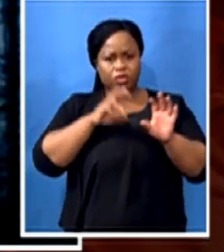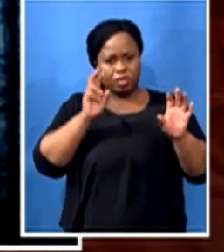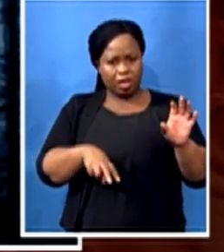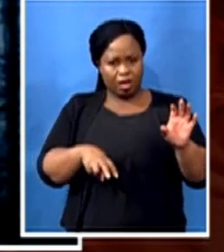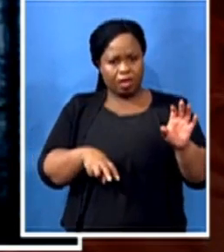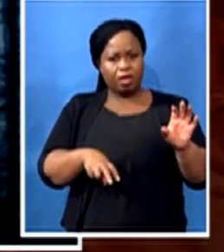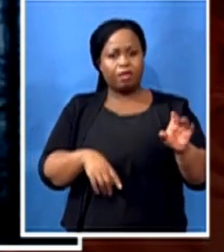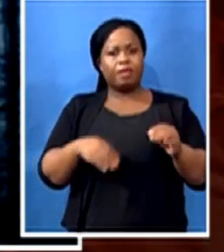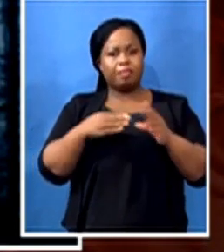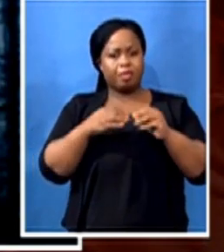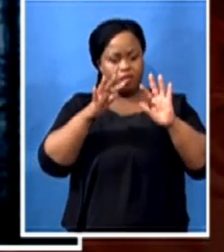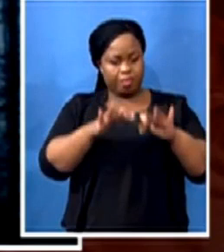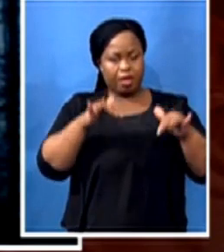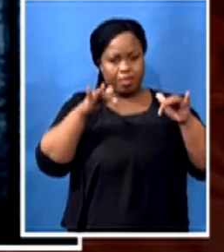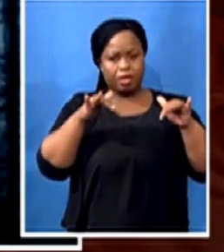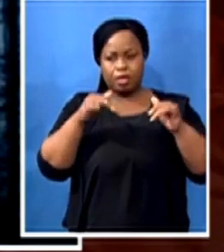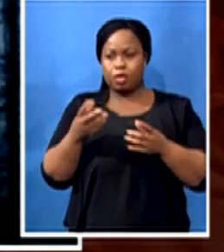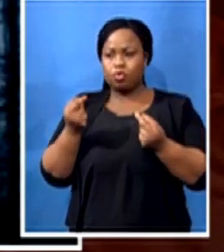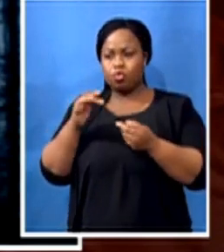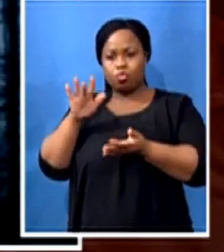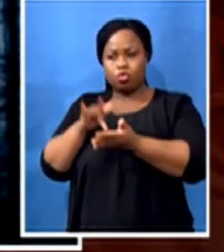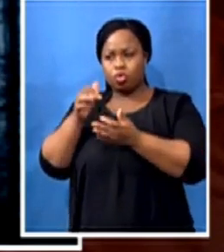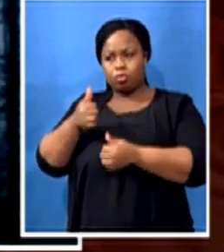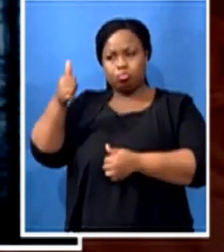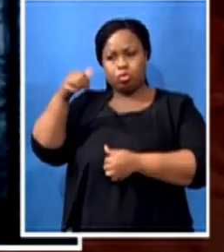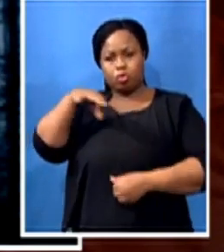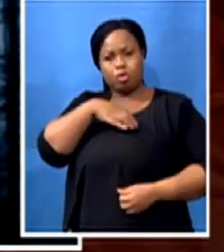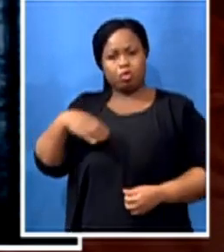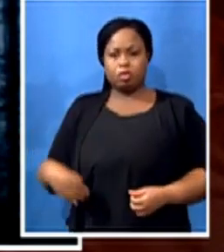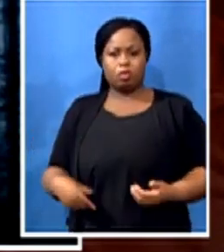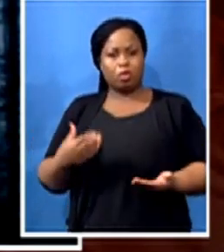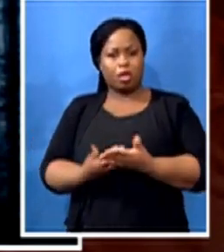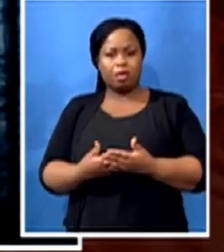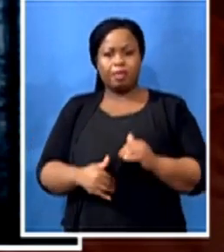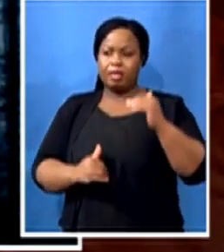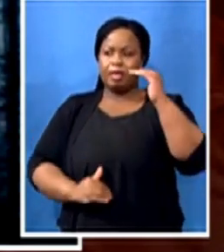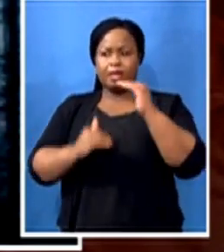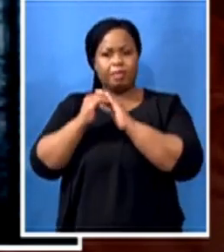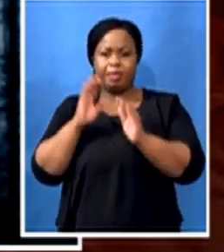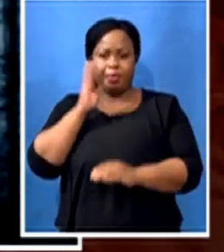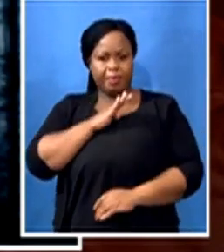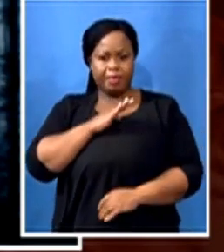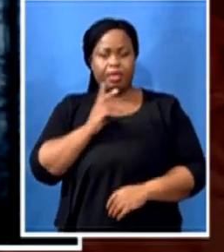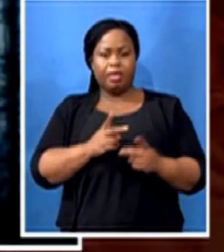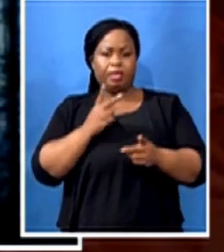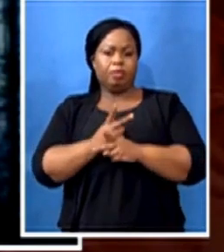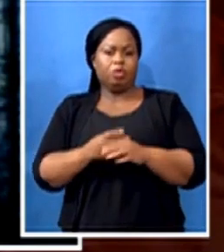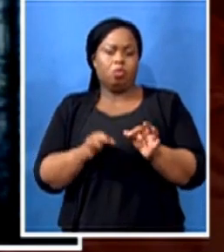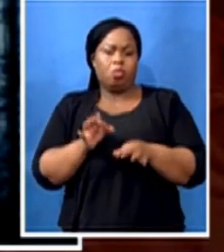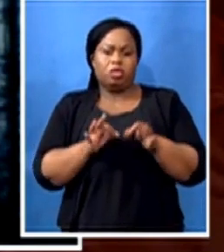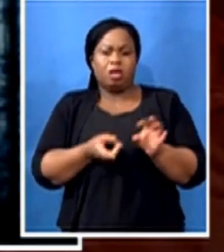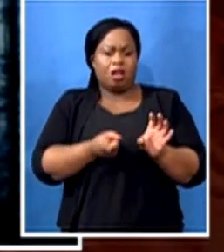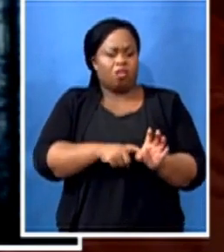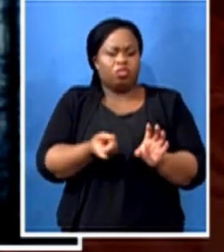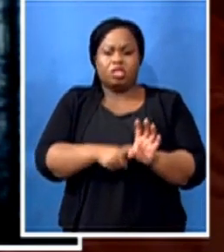that, there's no limitations on what is the alignment or the political affiliation or anything like that with regard to a member